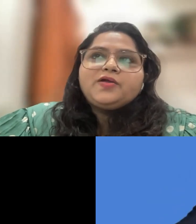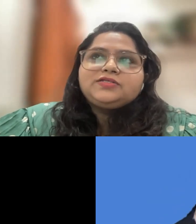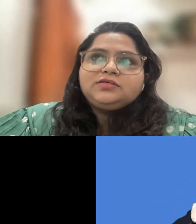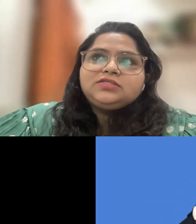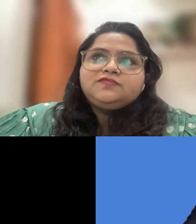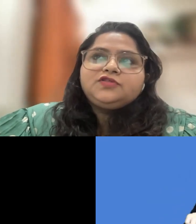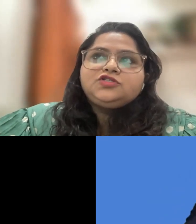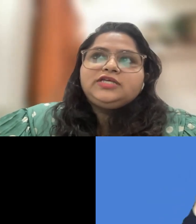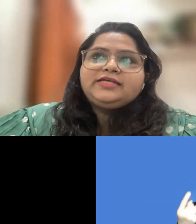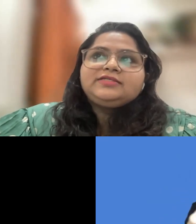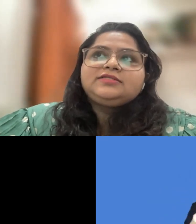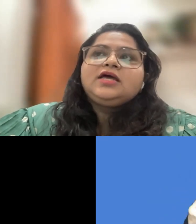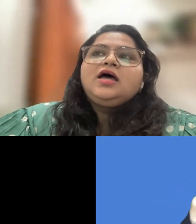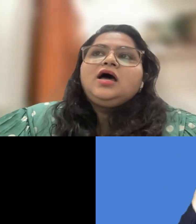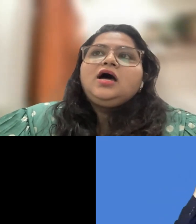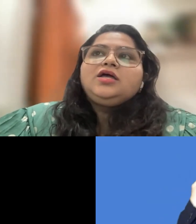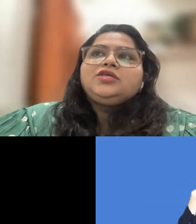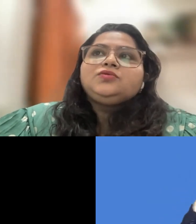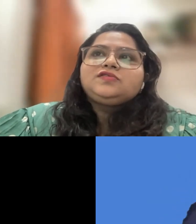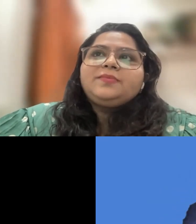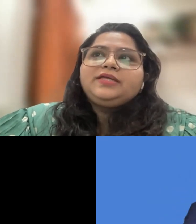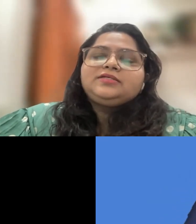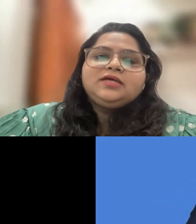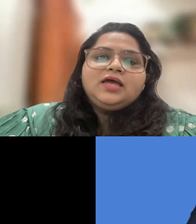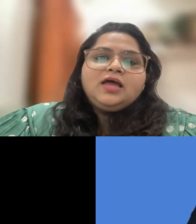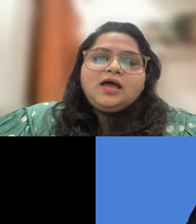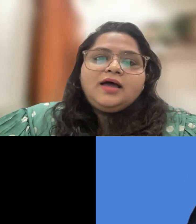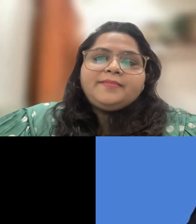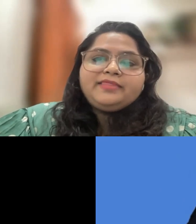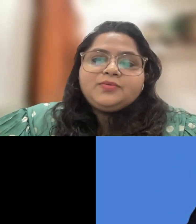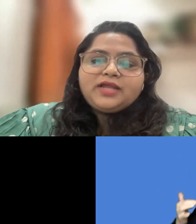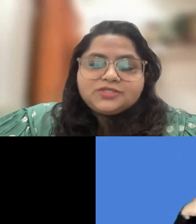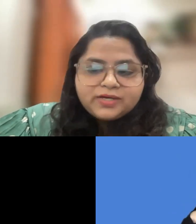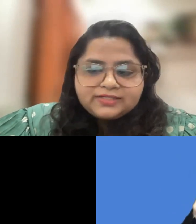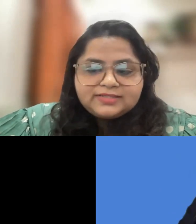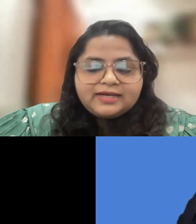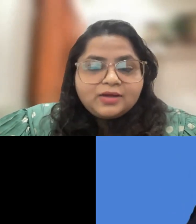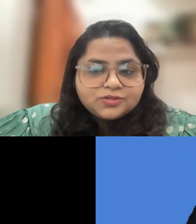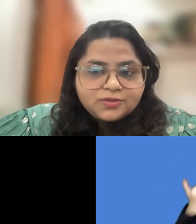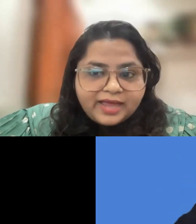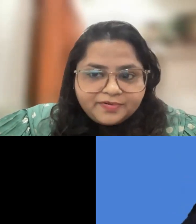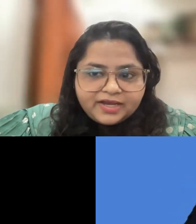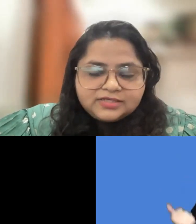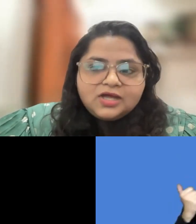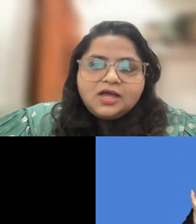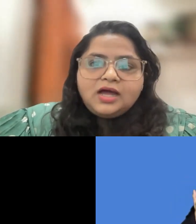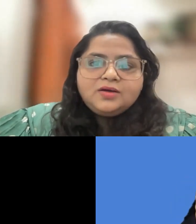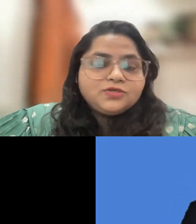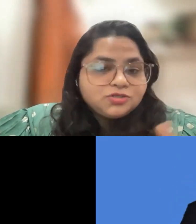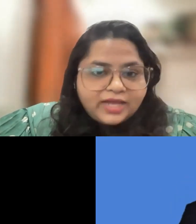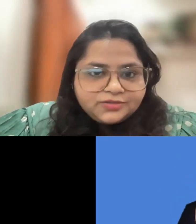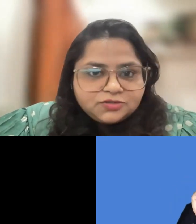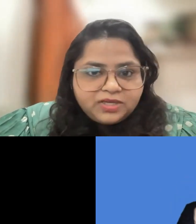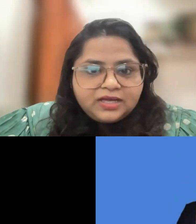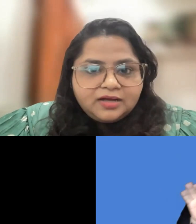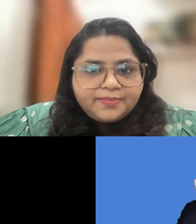are your priorities for the GDS Youth Summit, and they would like to understand how to collaborate.